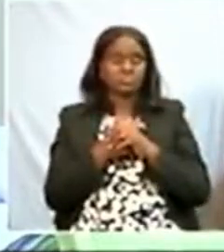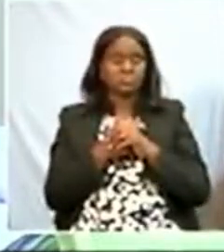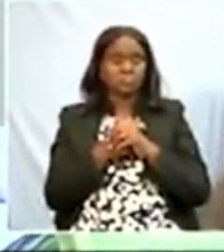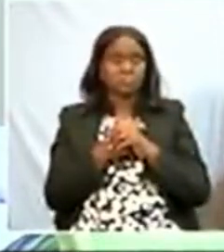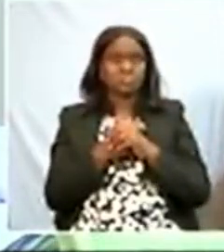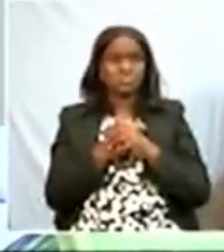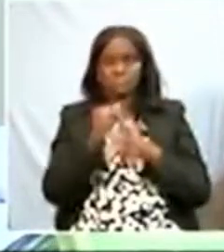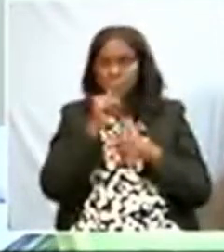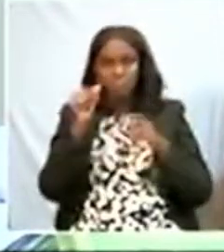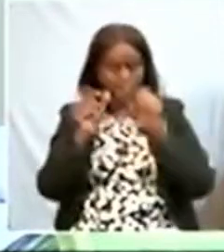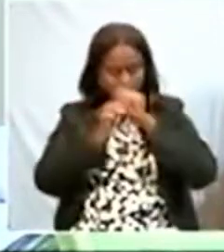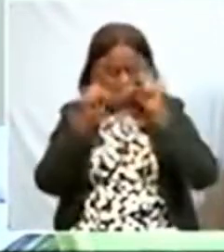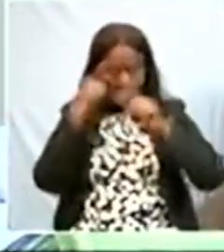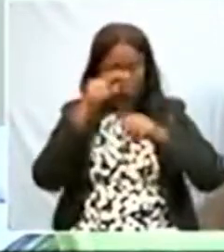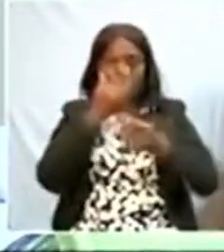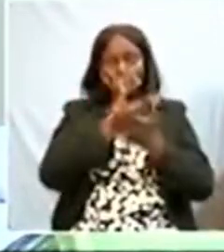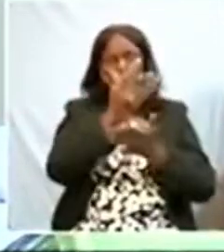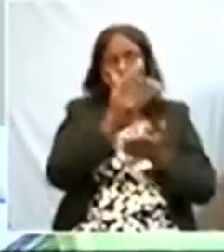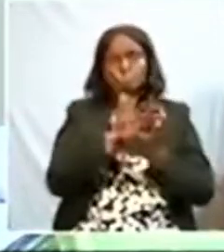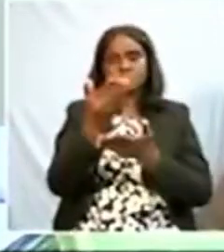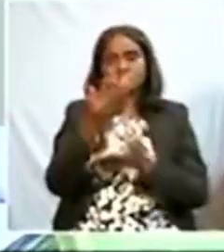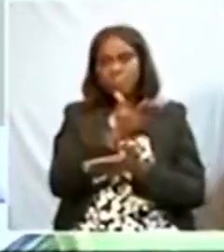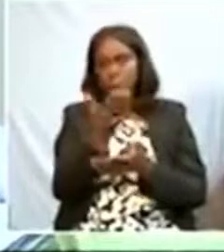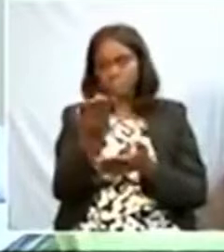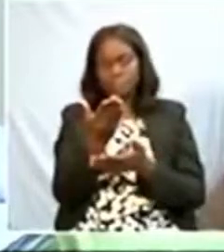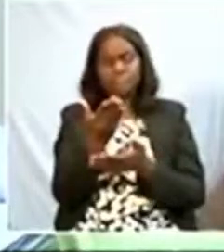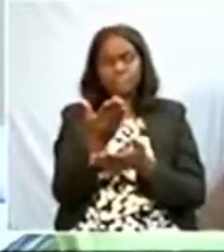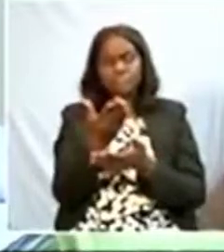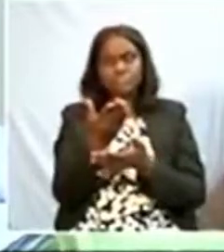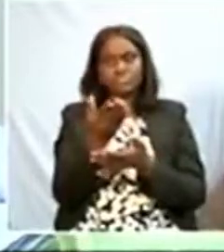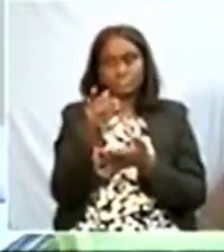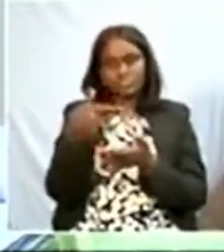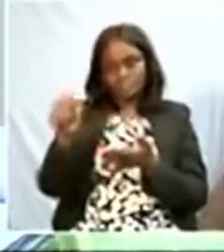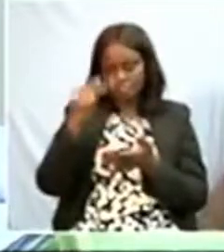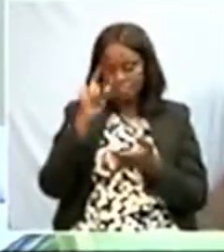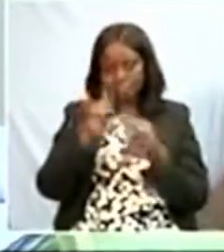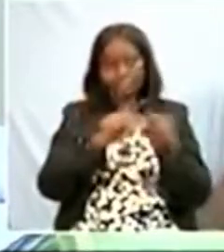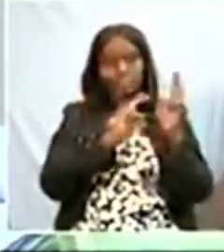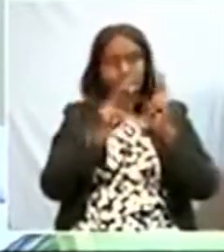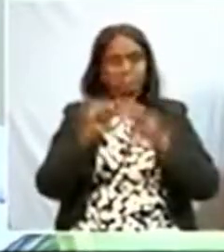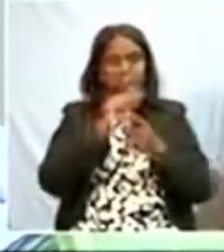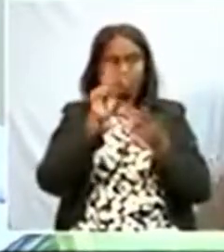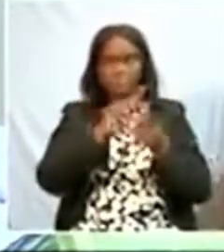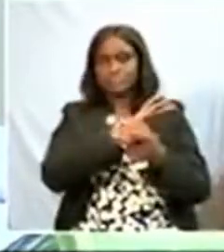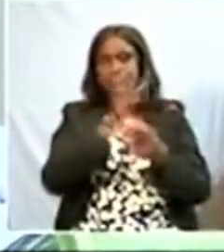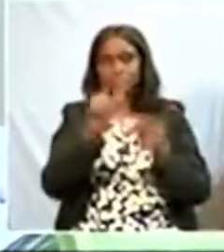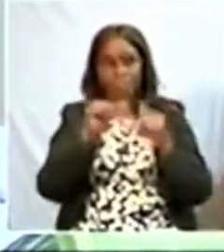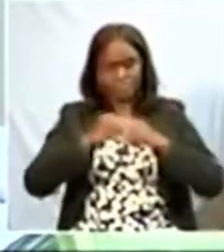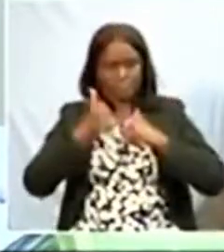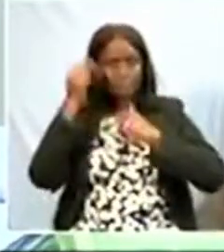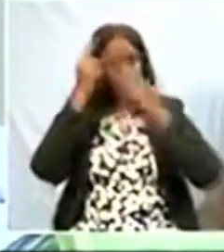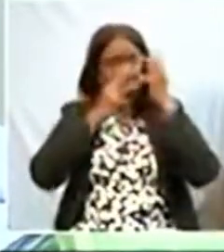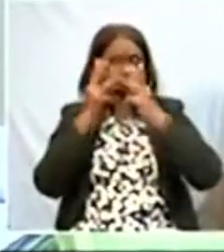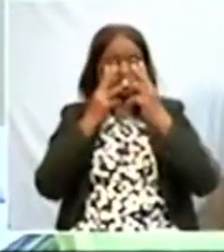it is not strange for the procurement himself to respond like that. We are